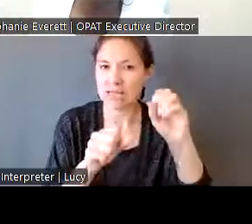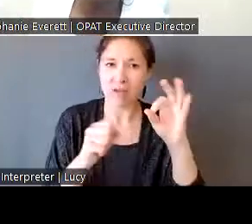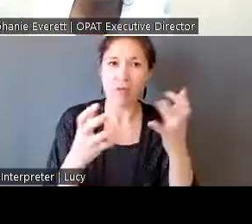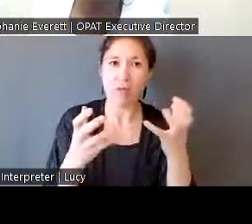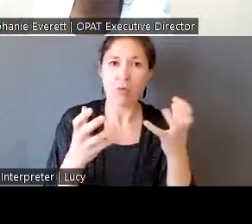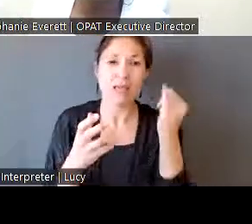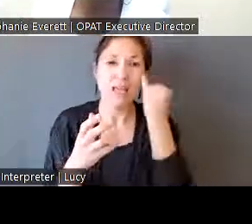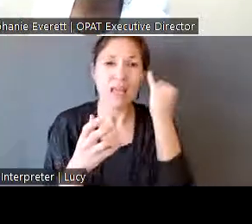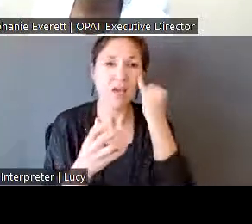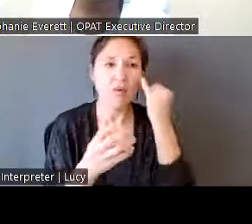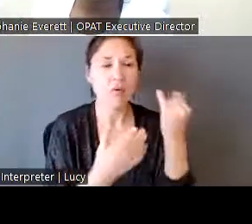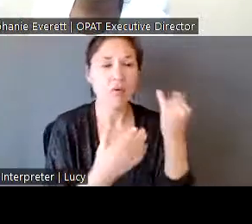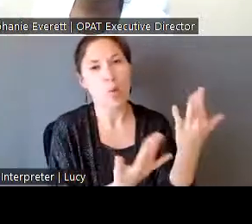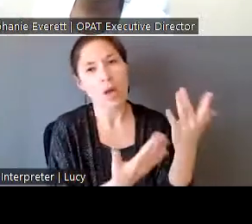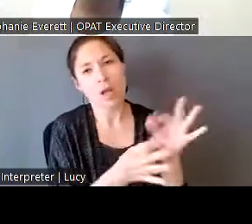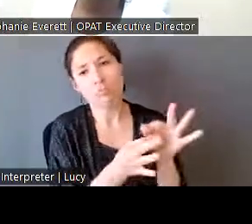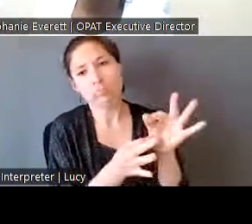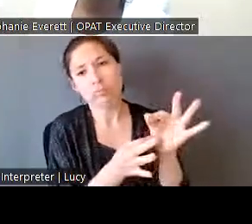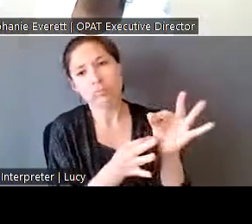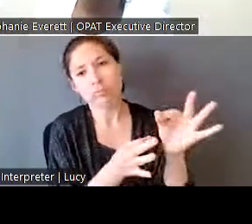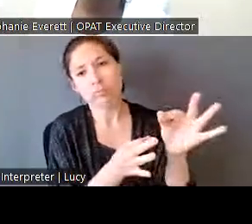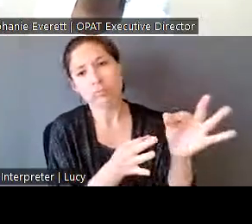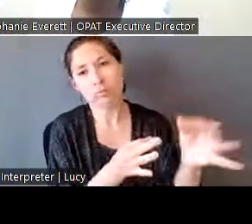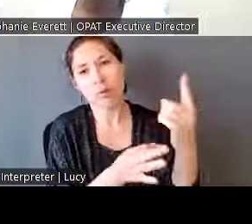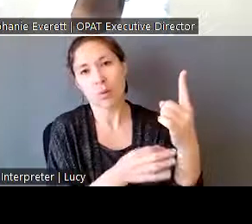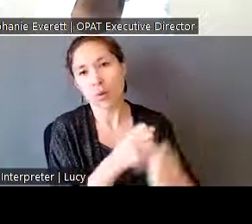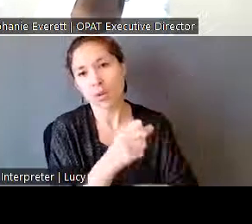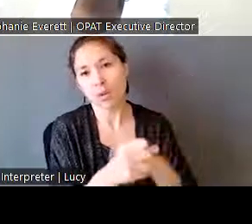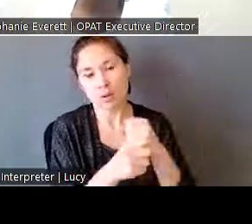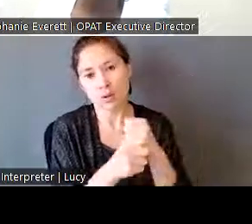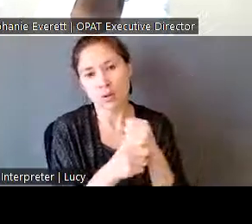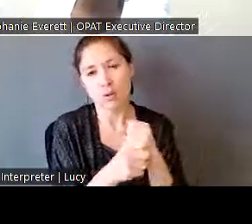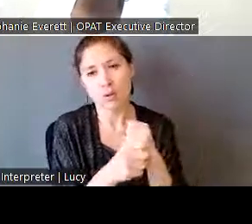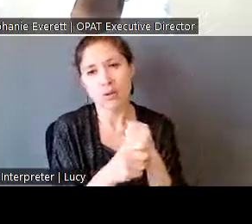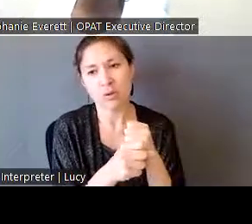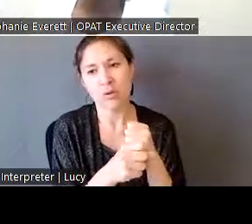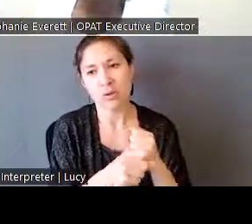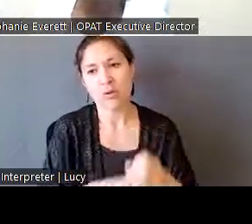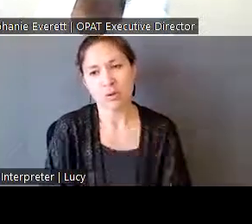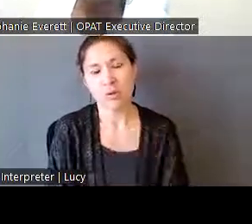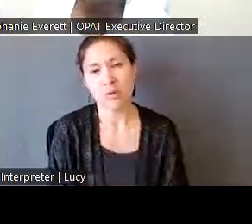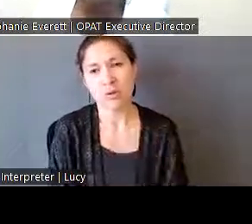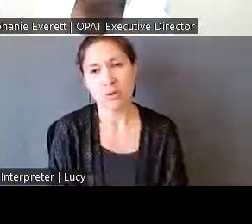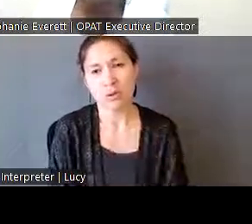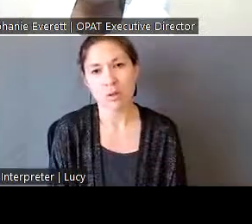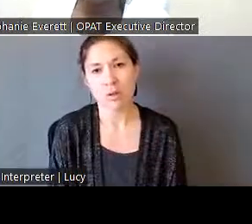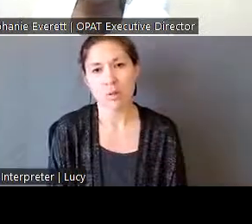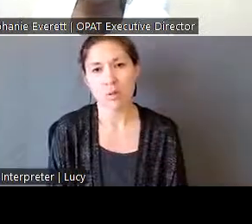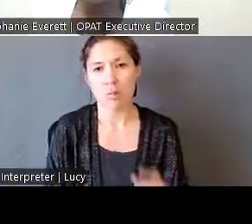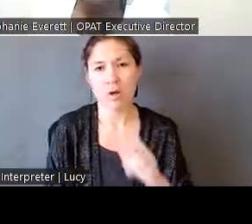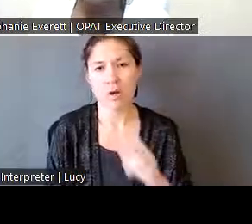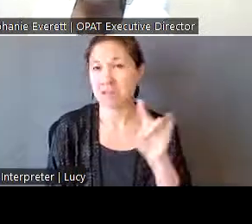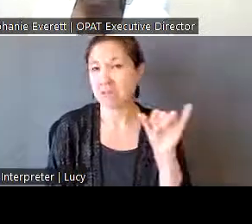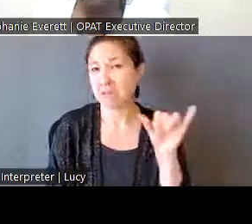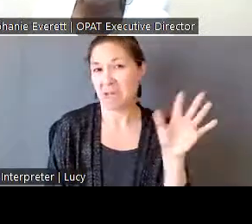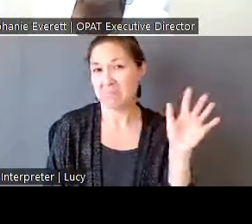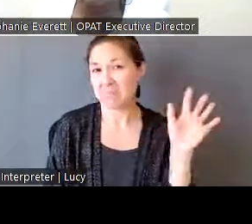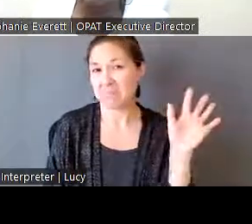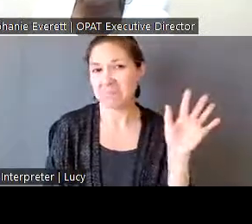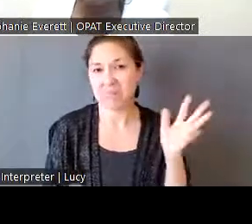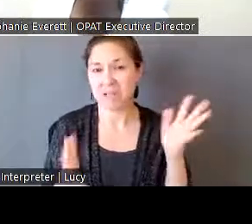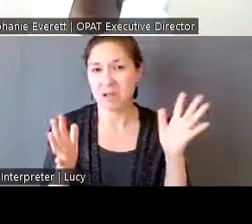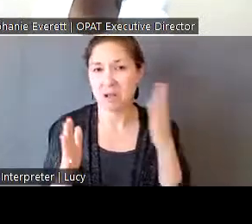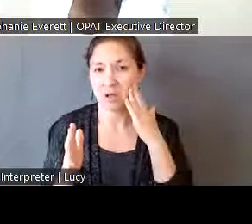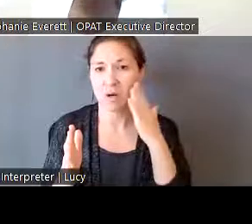been stalled for a year. However, that's as far as I know. I think they're still creating their regs